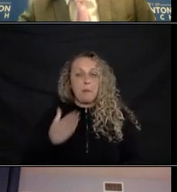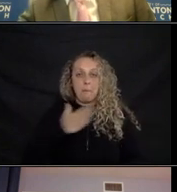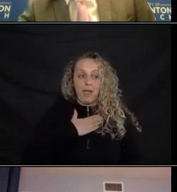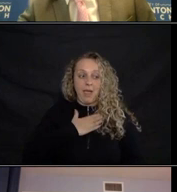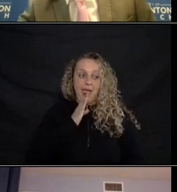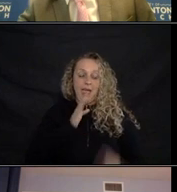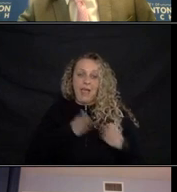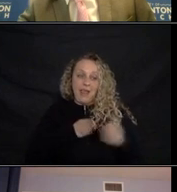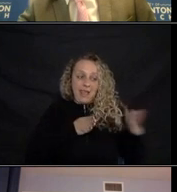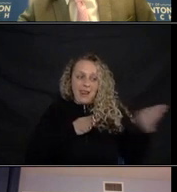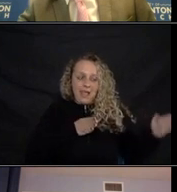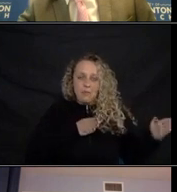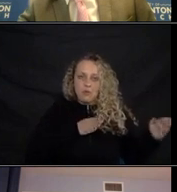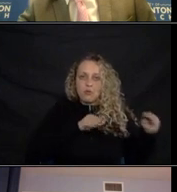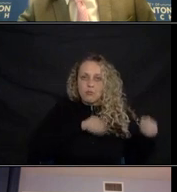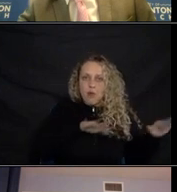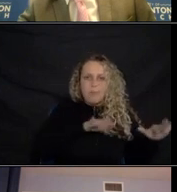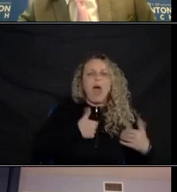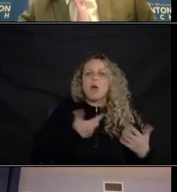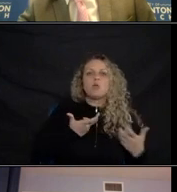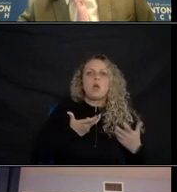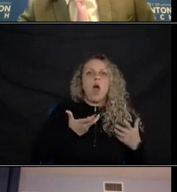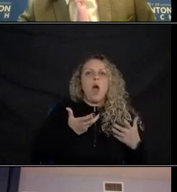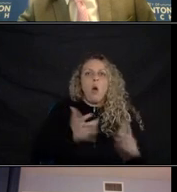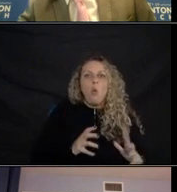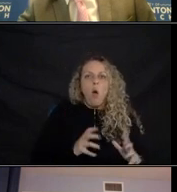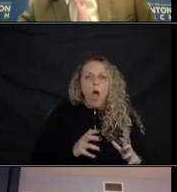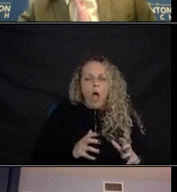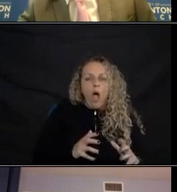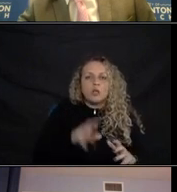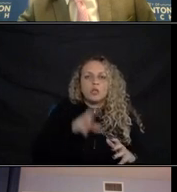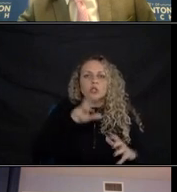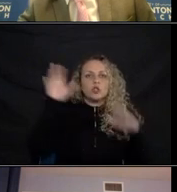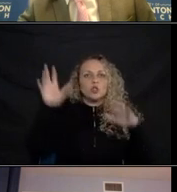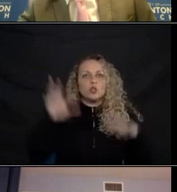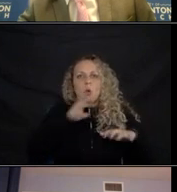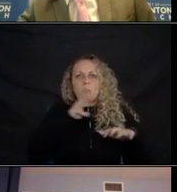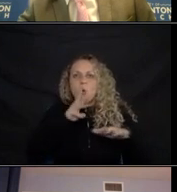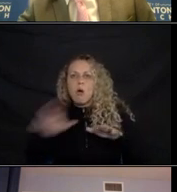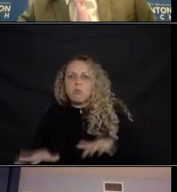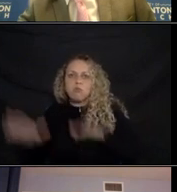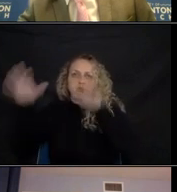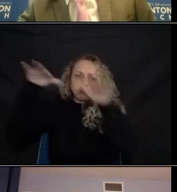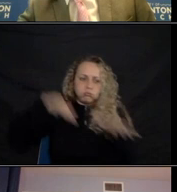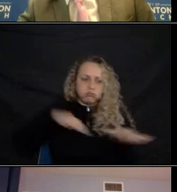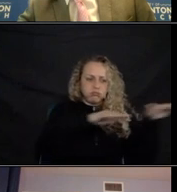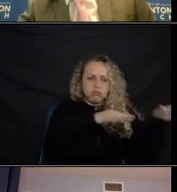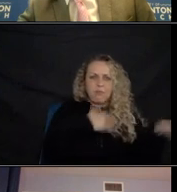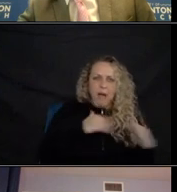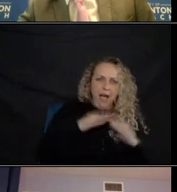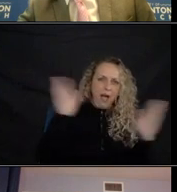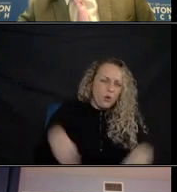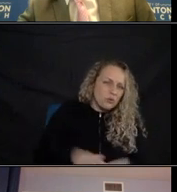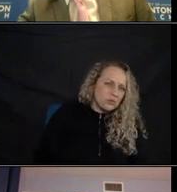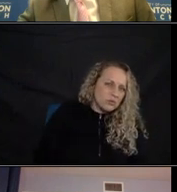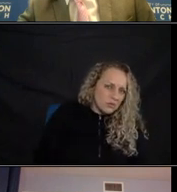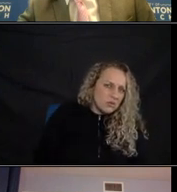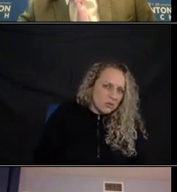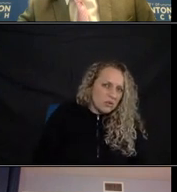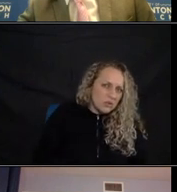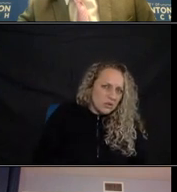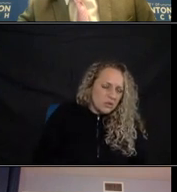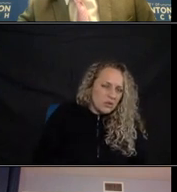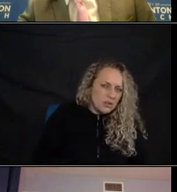neighbor's property. I do not want stormwater inside my house. The houses that